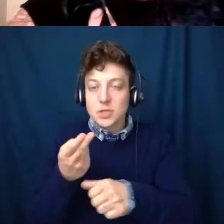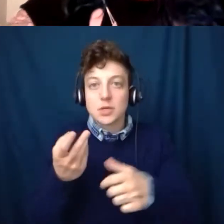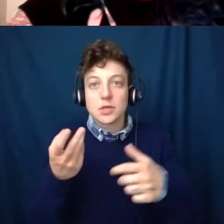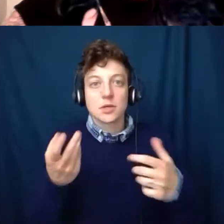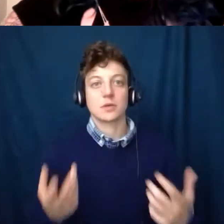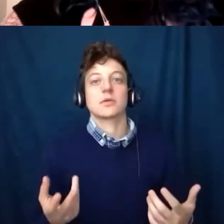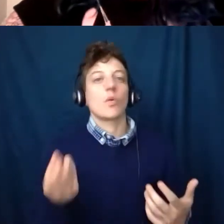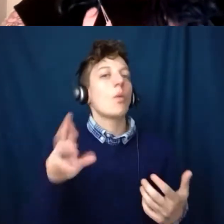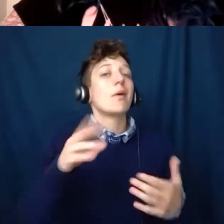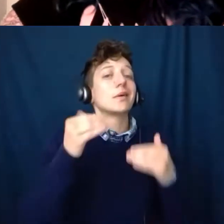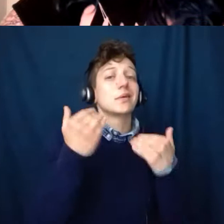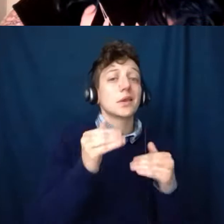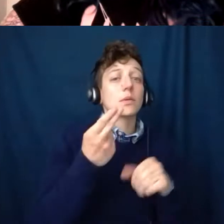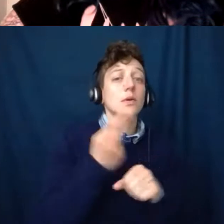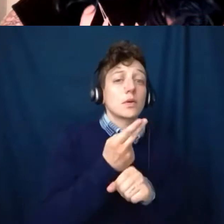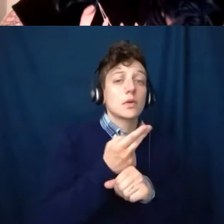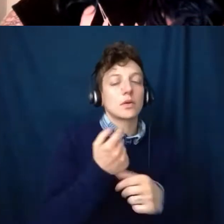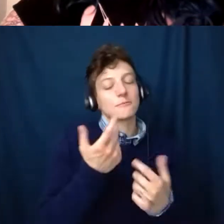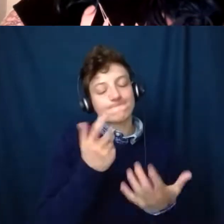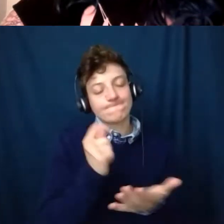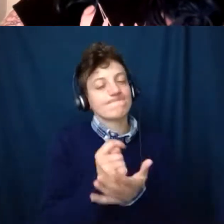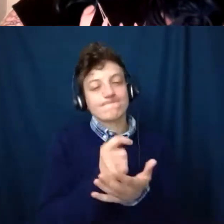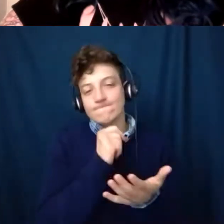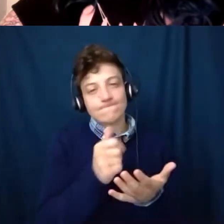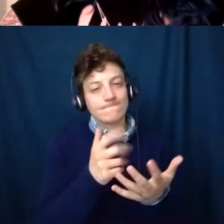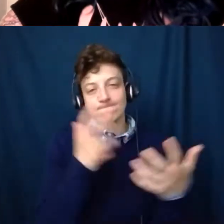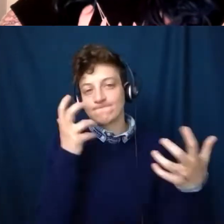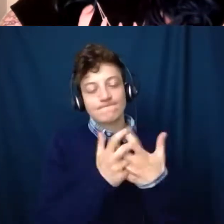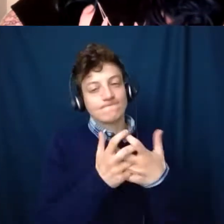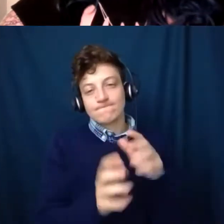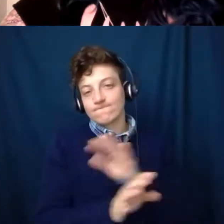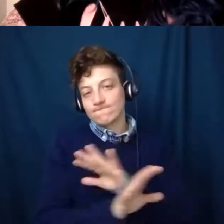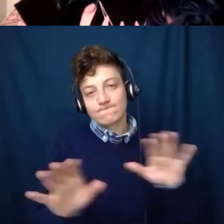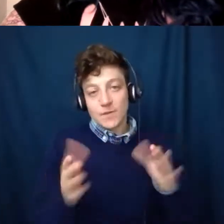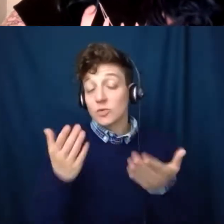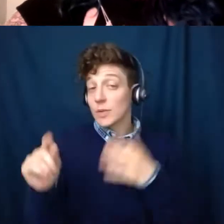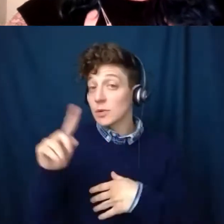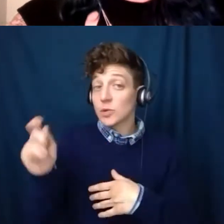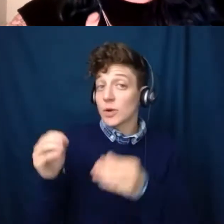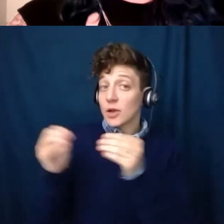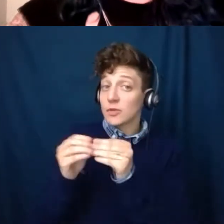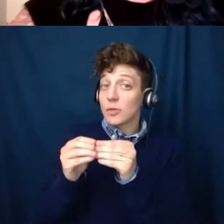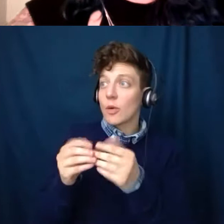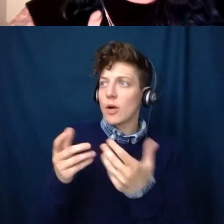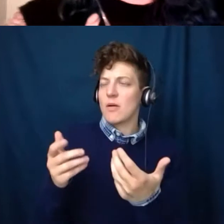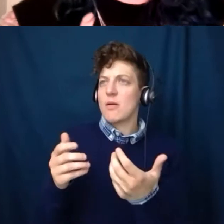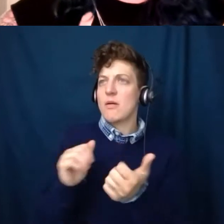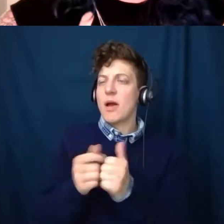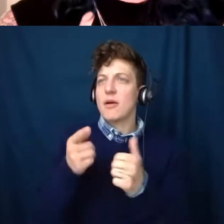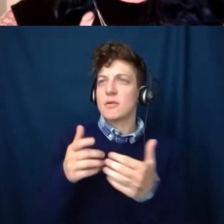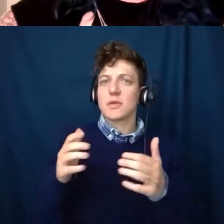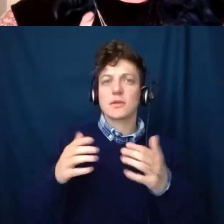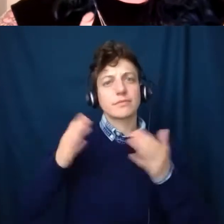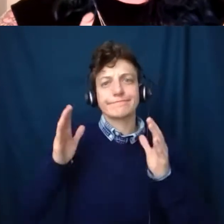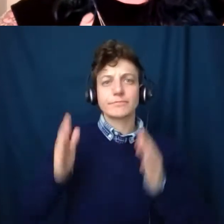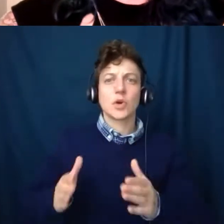think, maybe treatment isn't the right thing in that moment. And maybe the question should be, how do we keep this person alive and safe